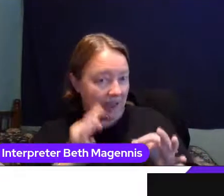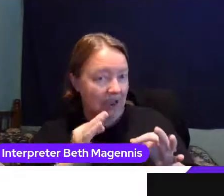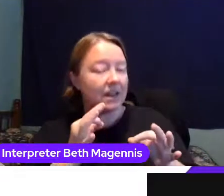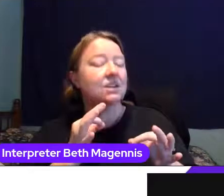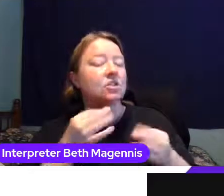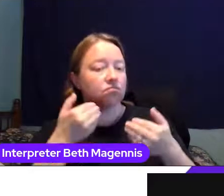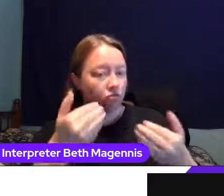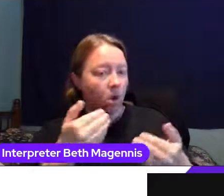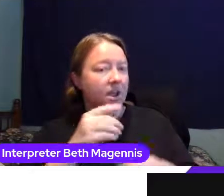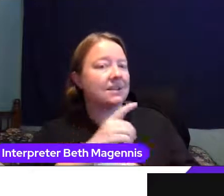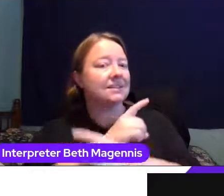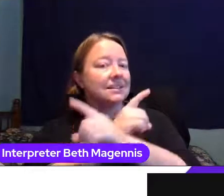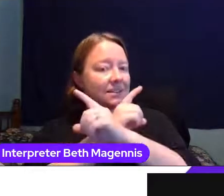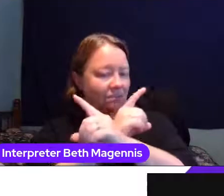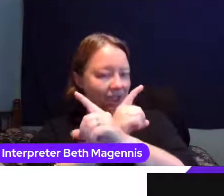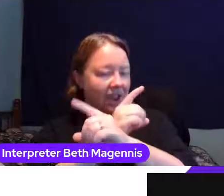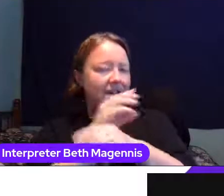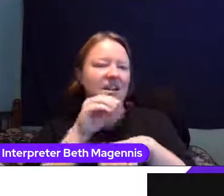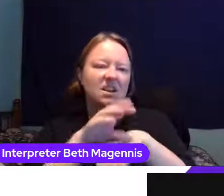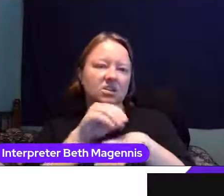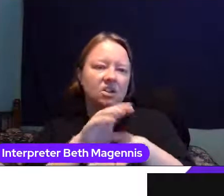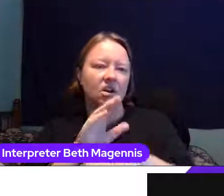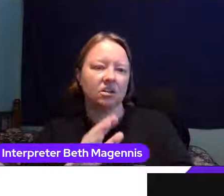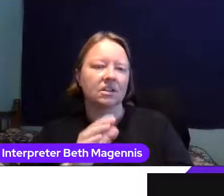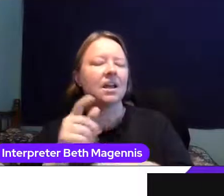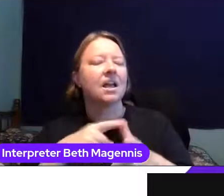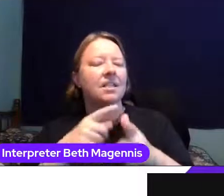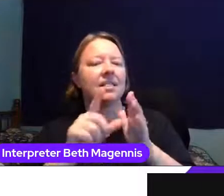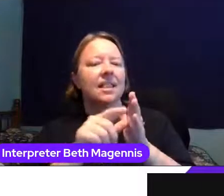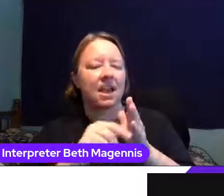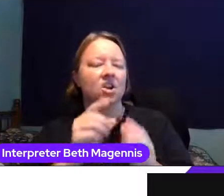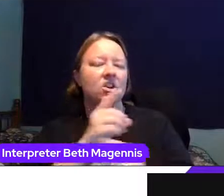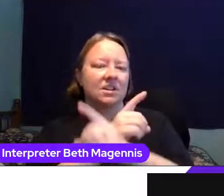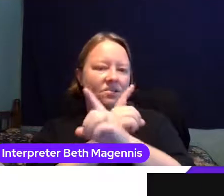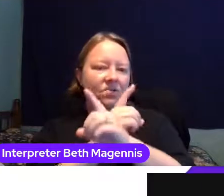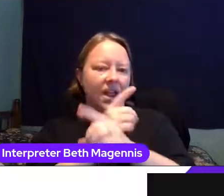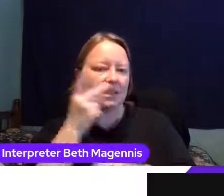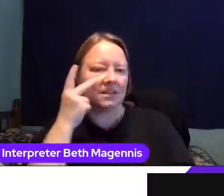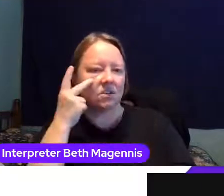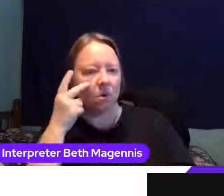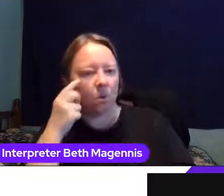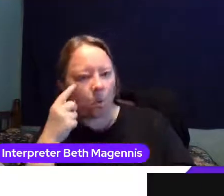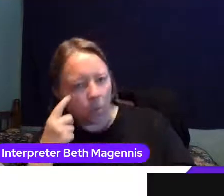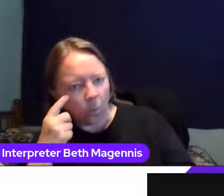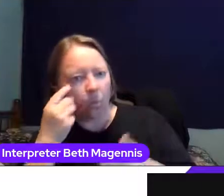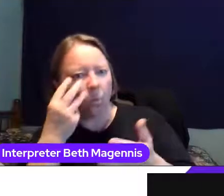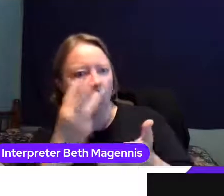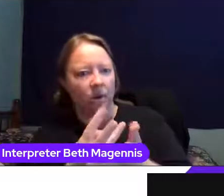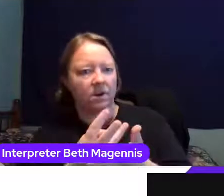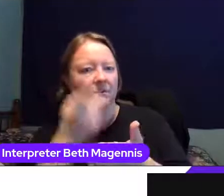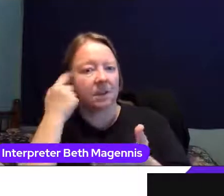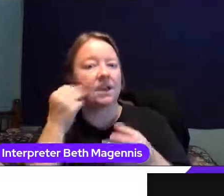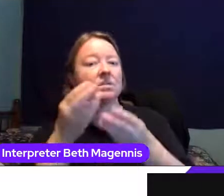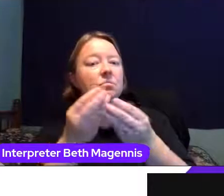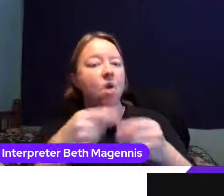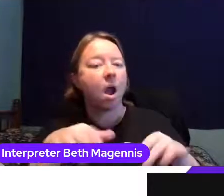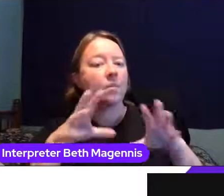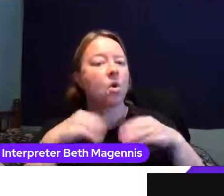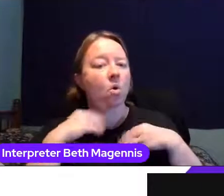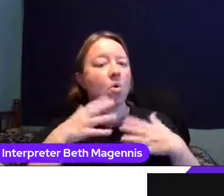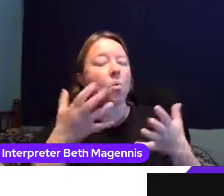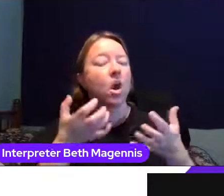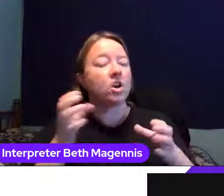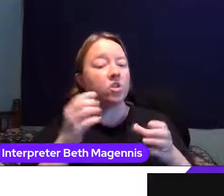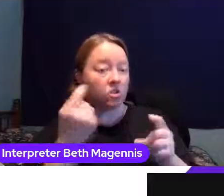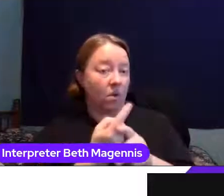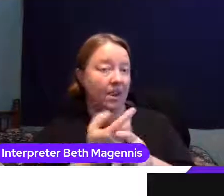defense consultant and eventually becoming a defense witness because the property owner wanted to do the right thing.